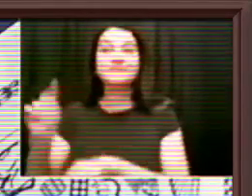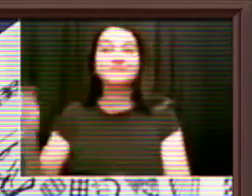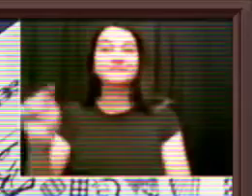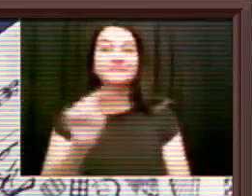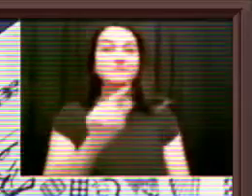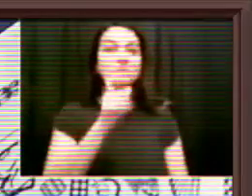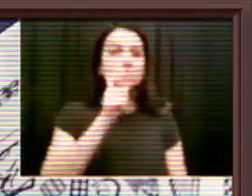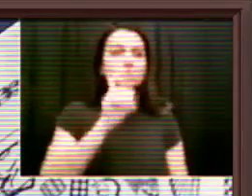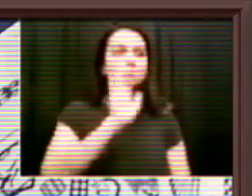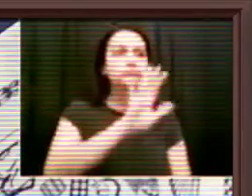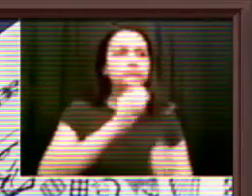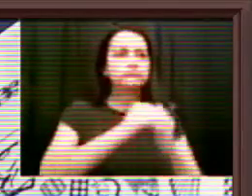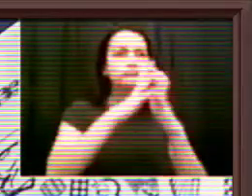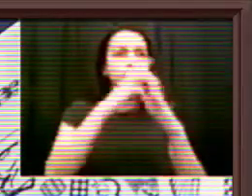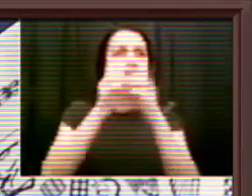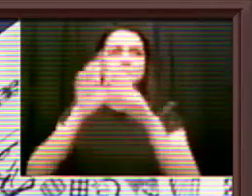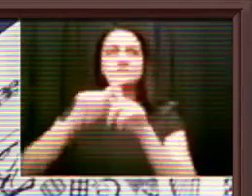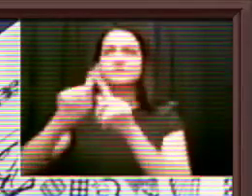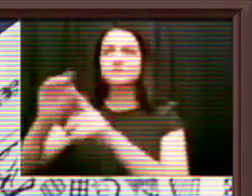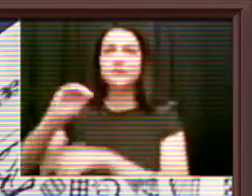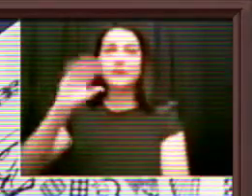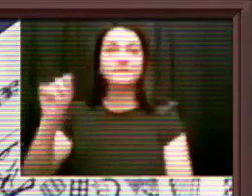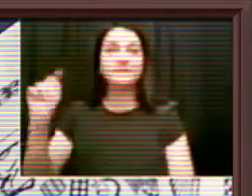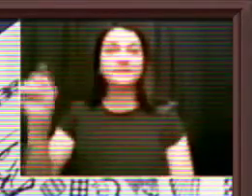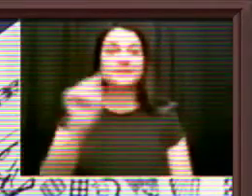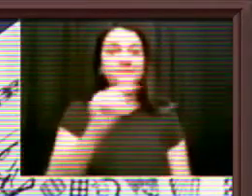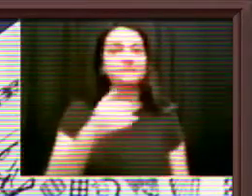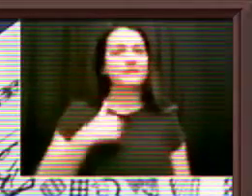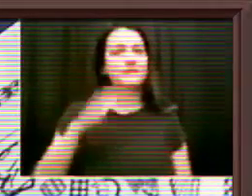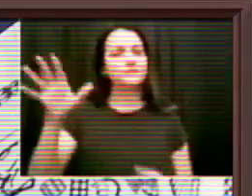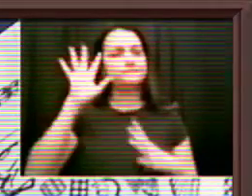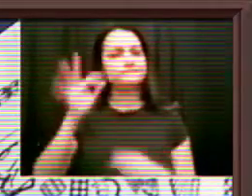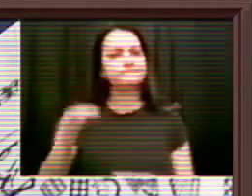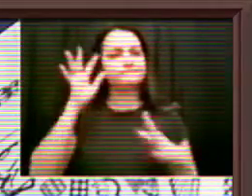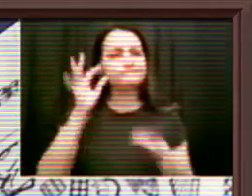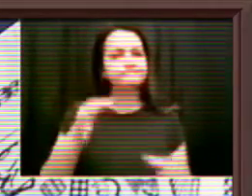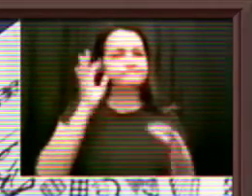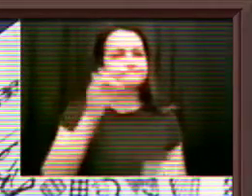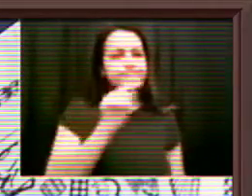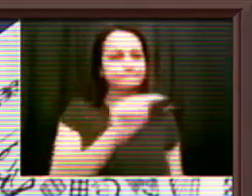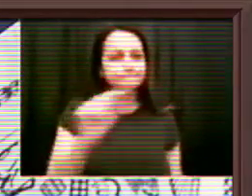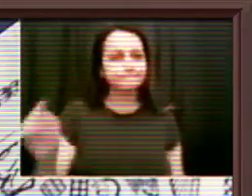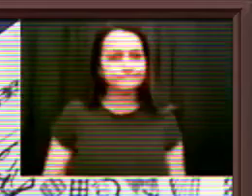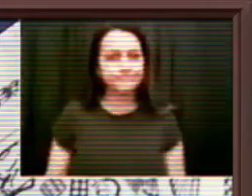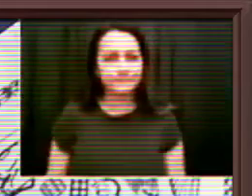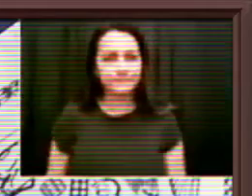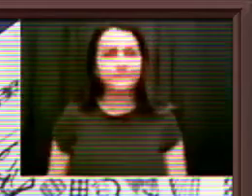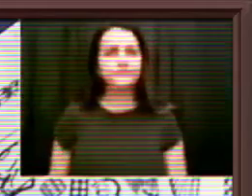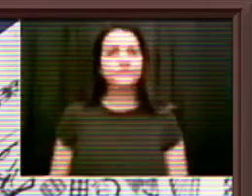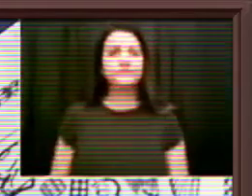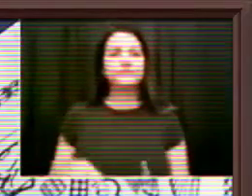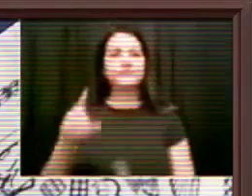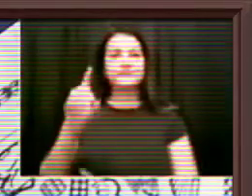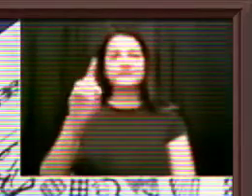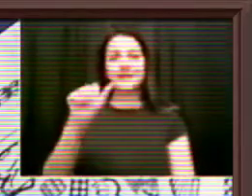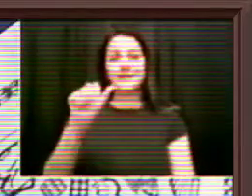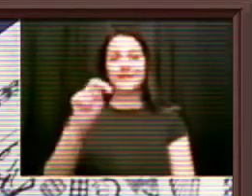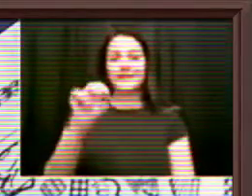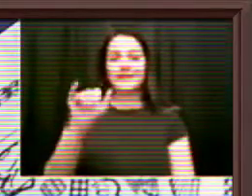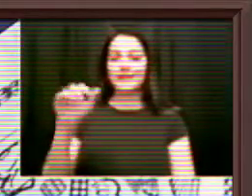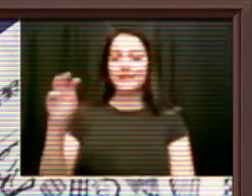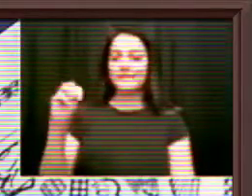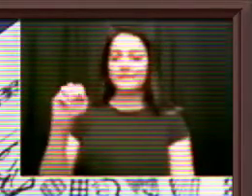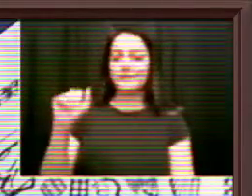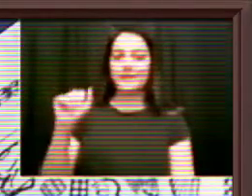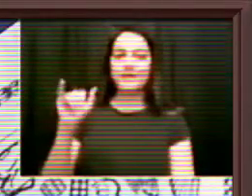something, you know, children who can't, you know, really defend for themselves or make a proper decision, and you get a ticket for that, that's